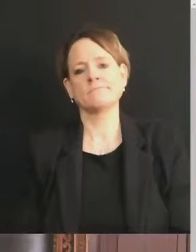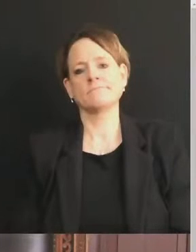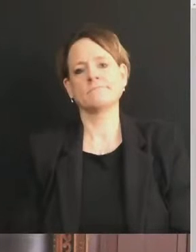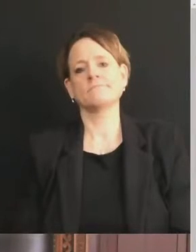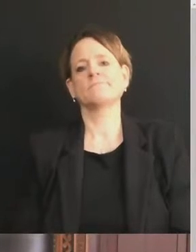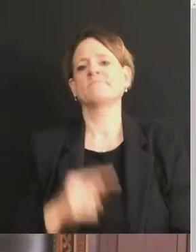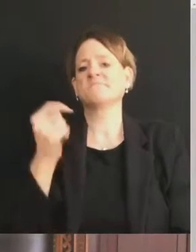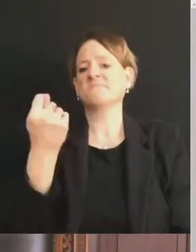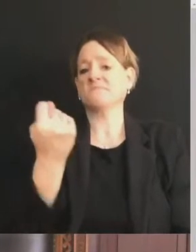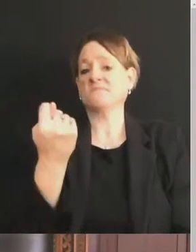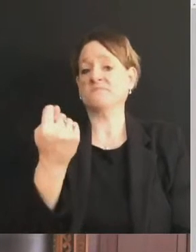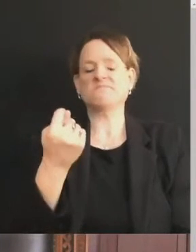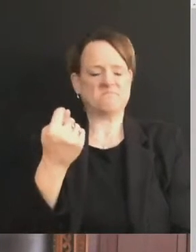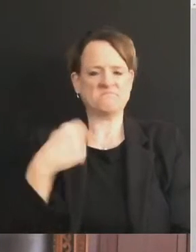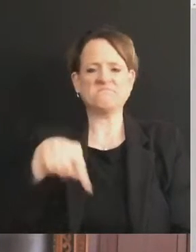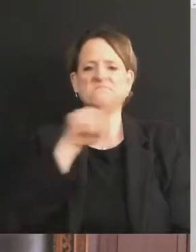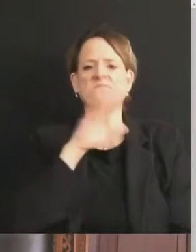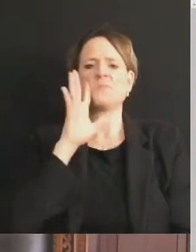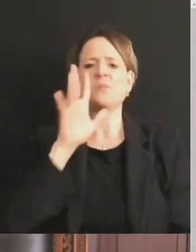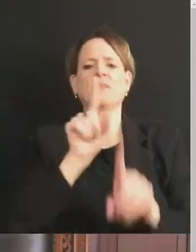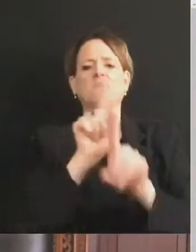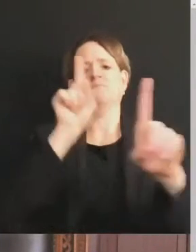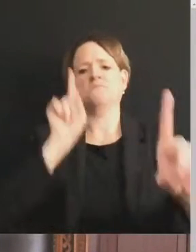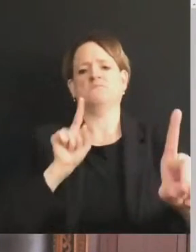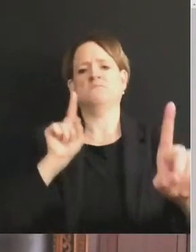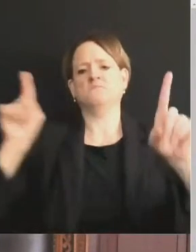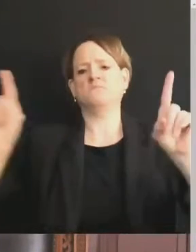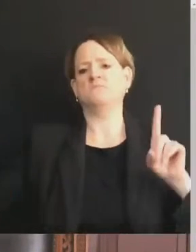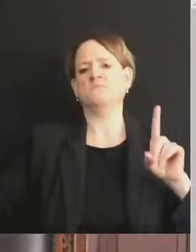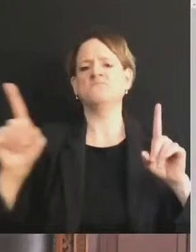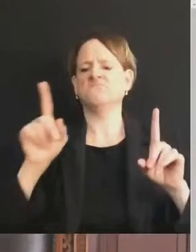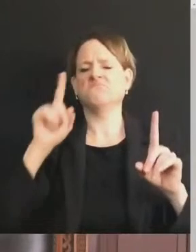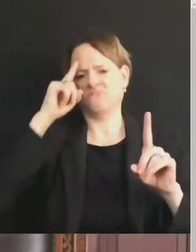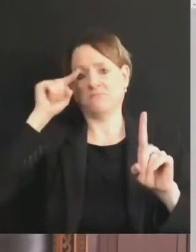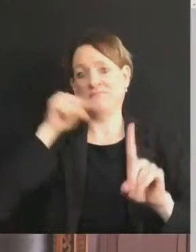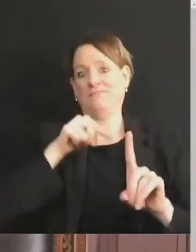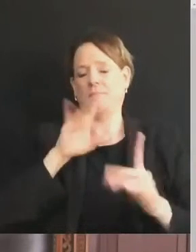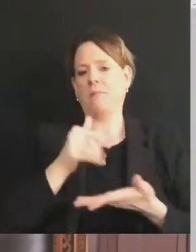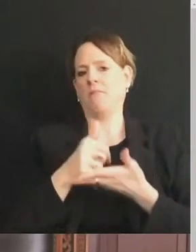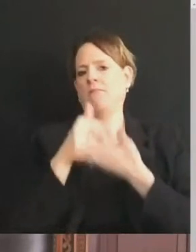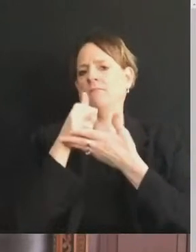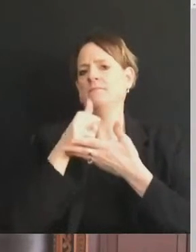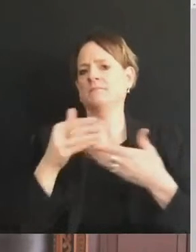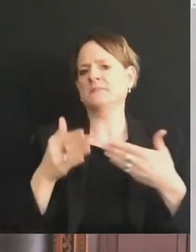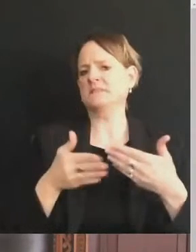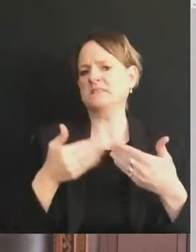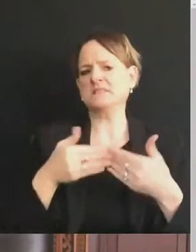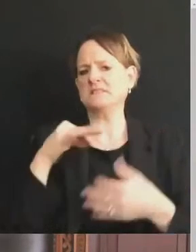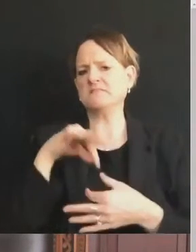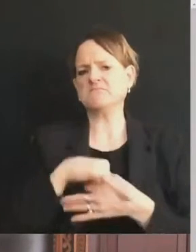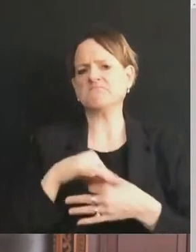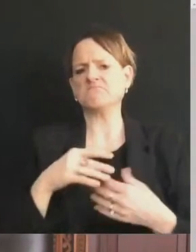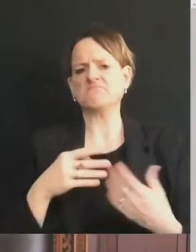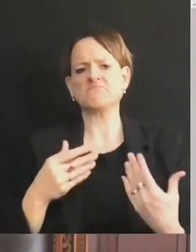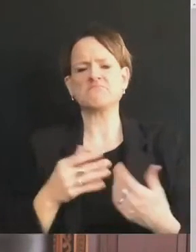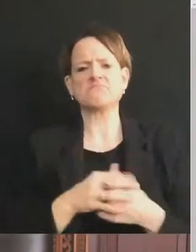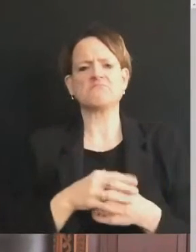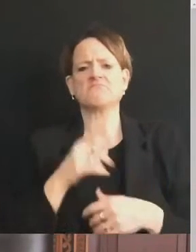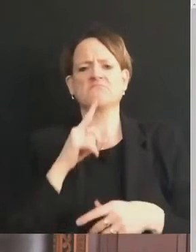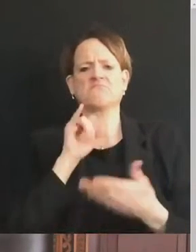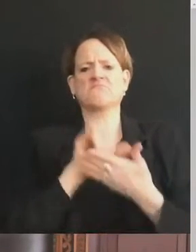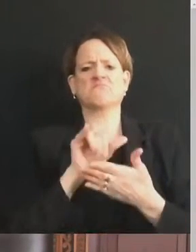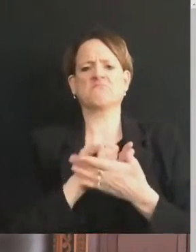think it's much, much more different than what we saw in April. And people are more aware.